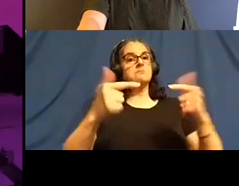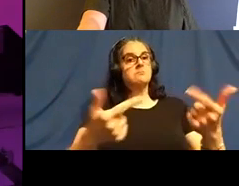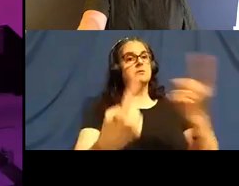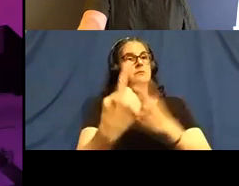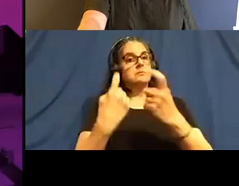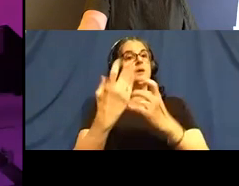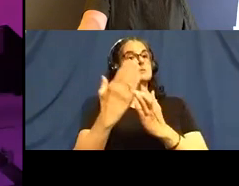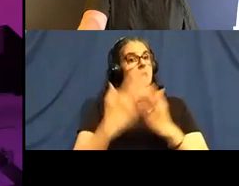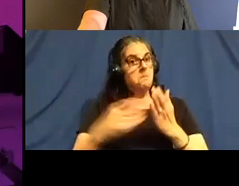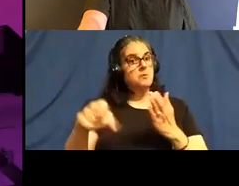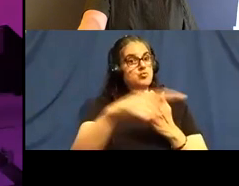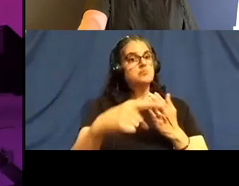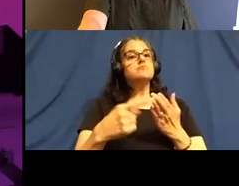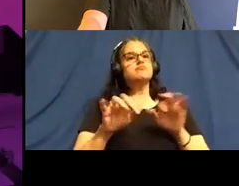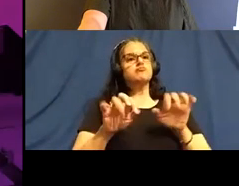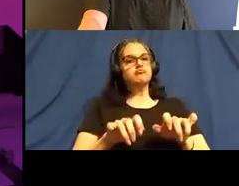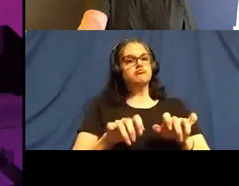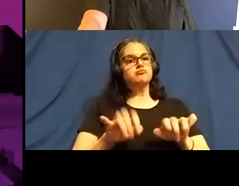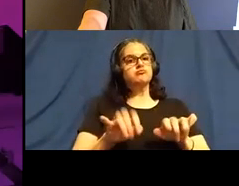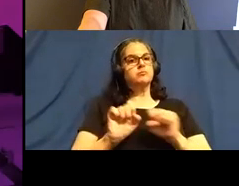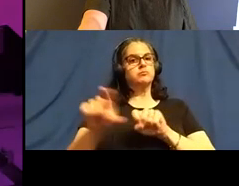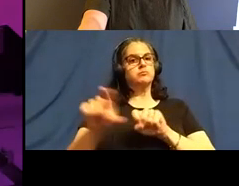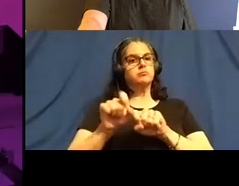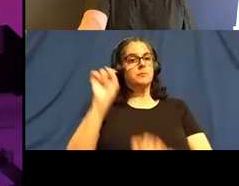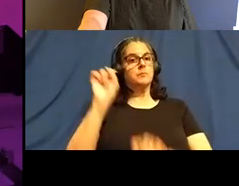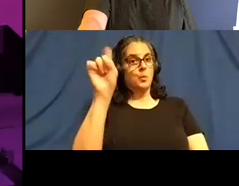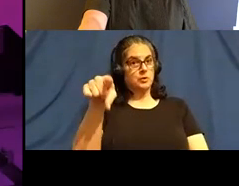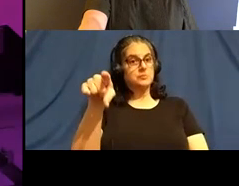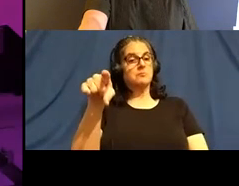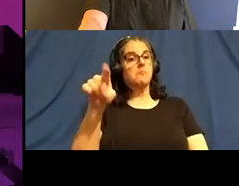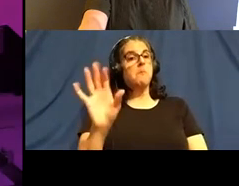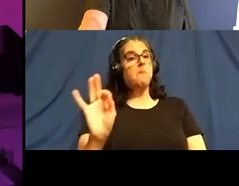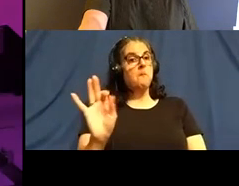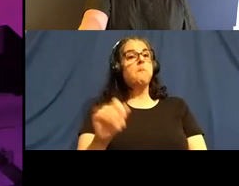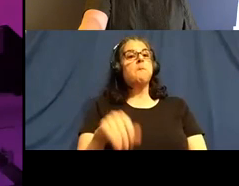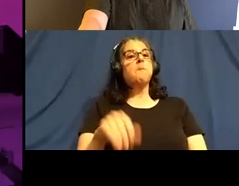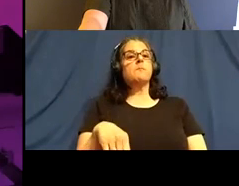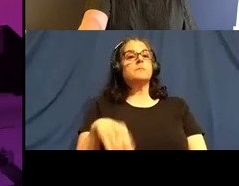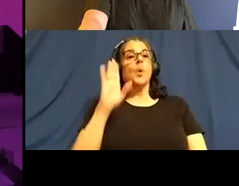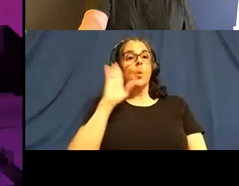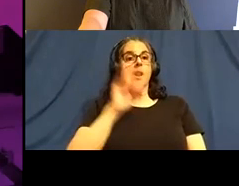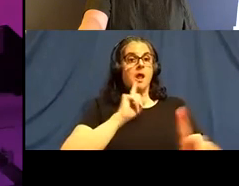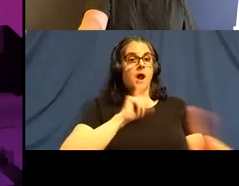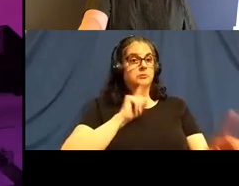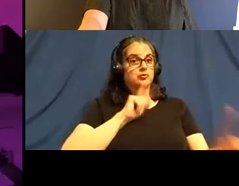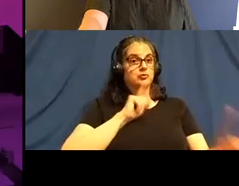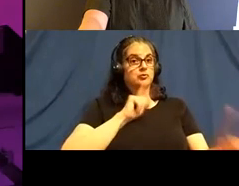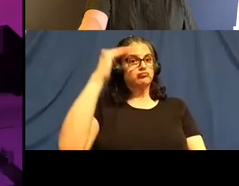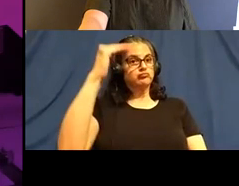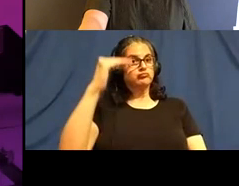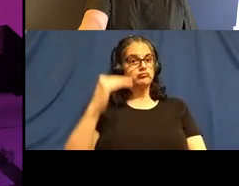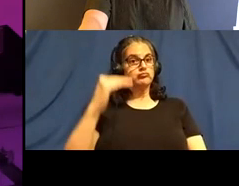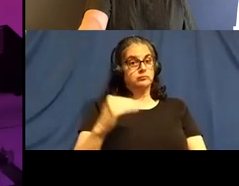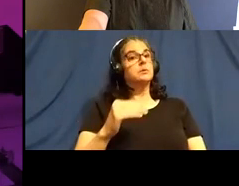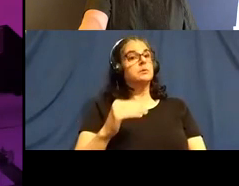you could put in a question. We're going to be going through those, and then also you have the opportunity to ask a